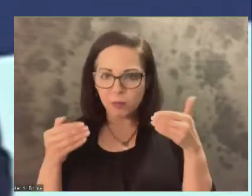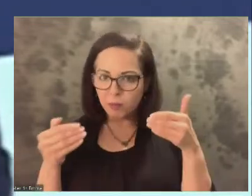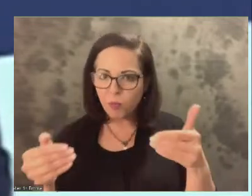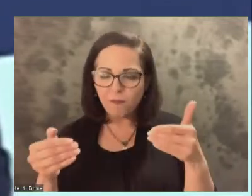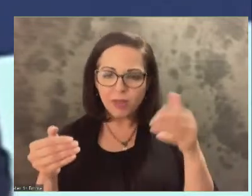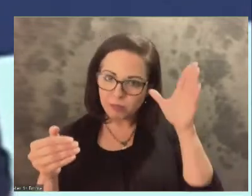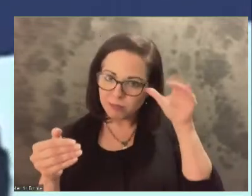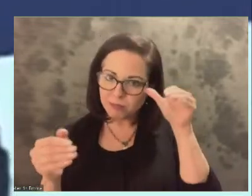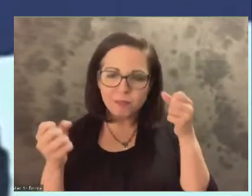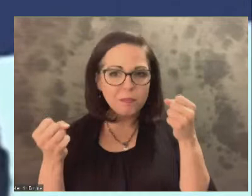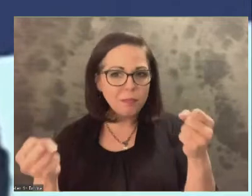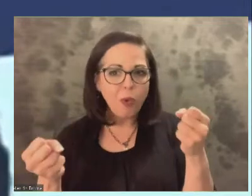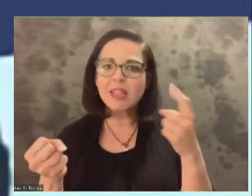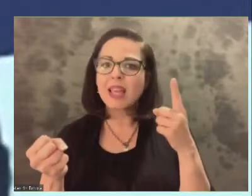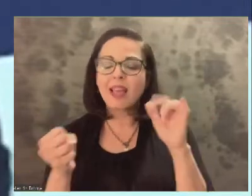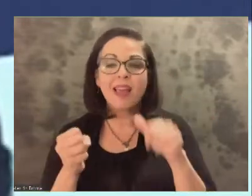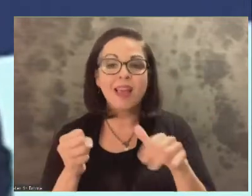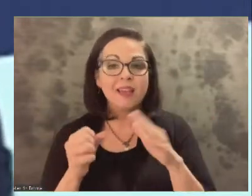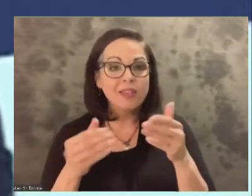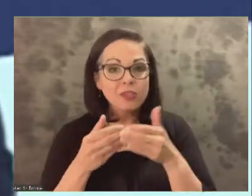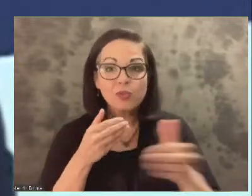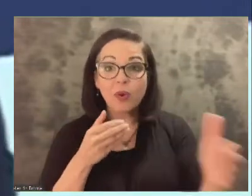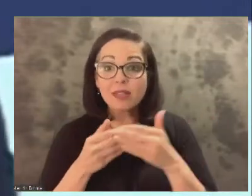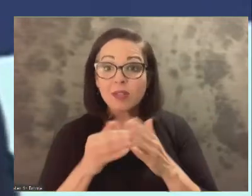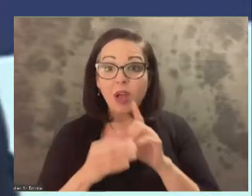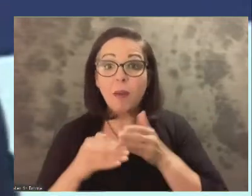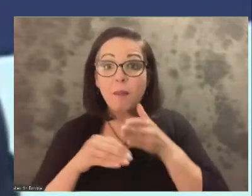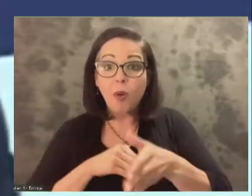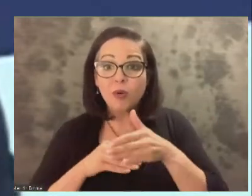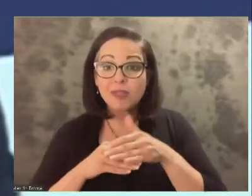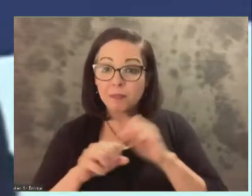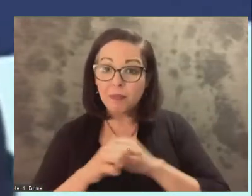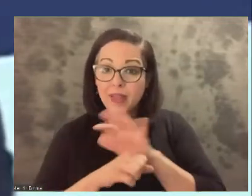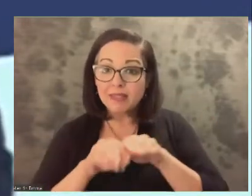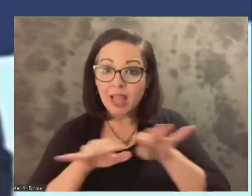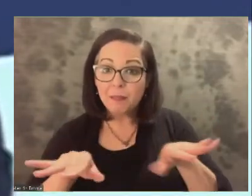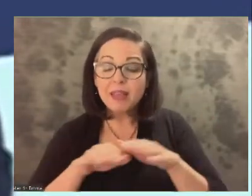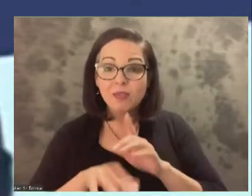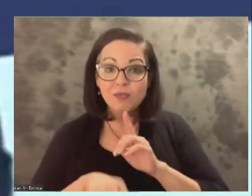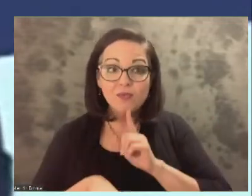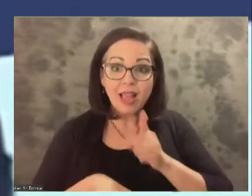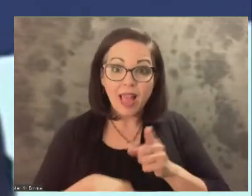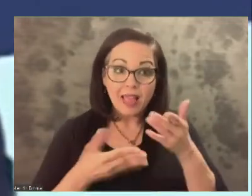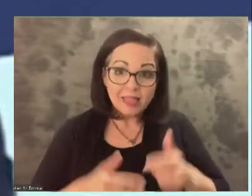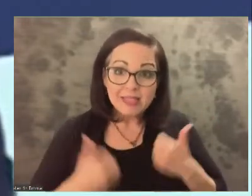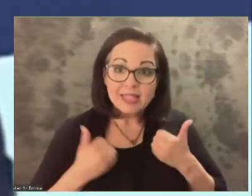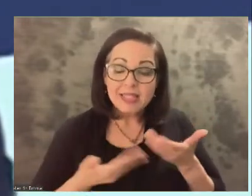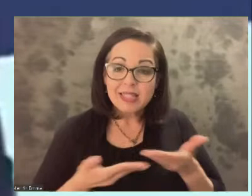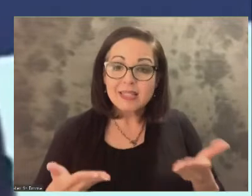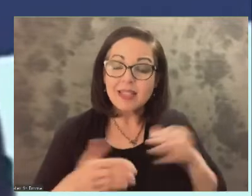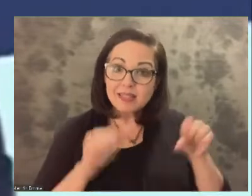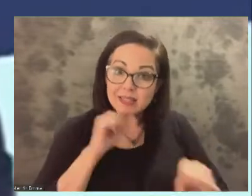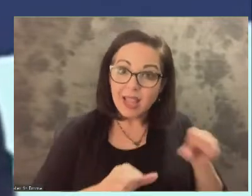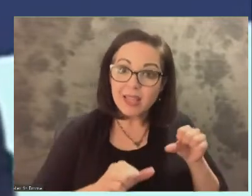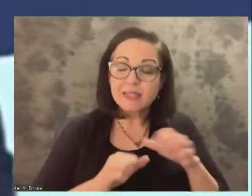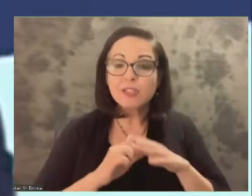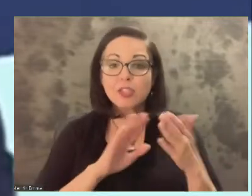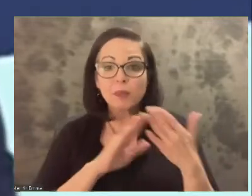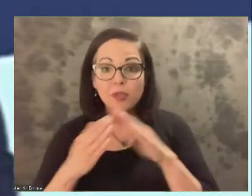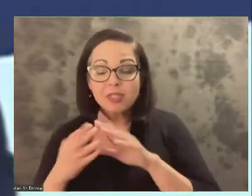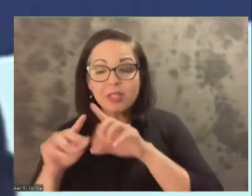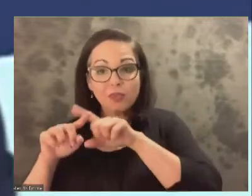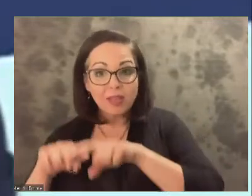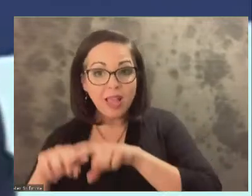new post-pandemic reality, a reality that will put science, reliable communication, community,